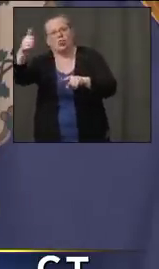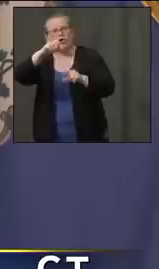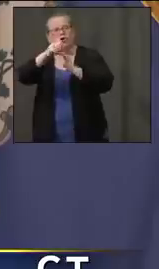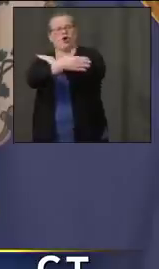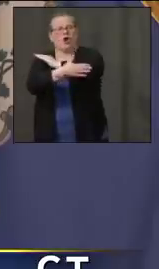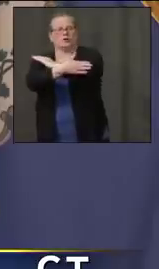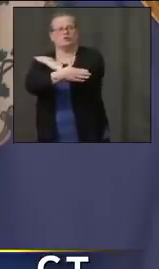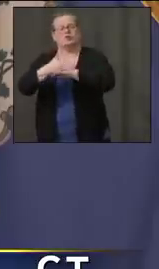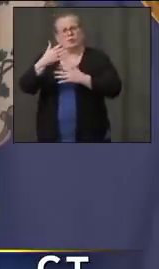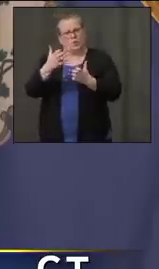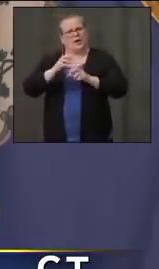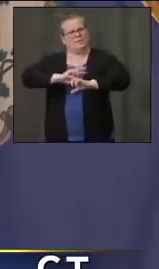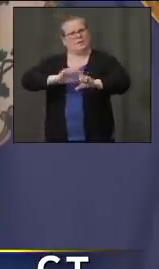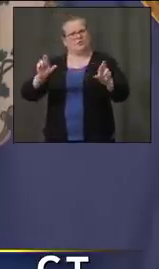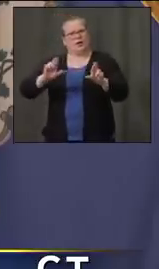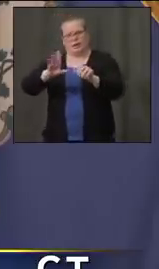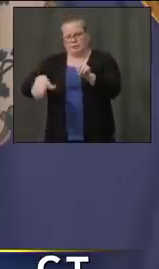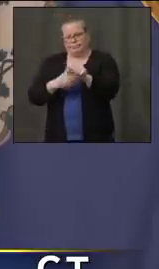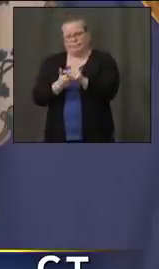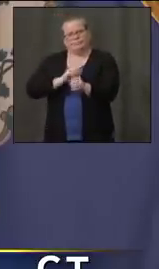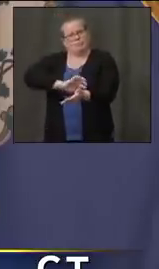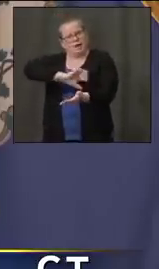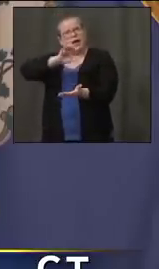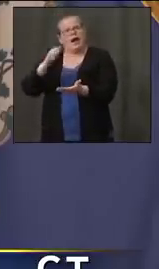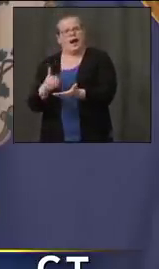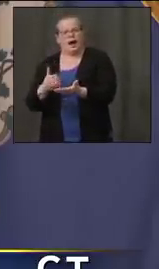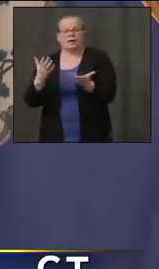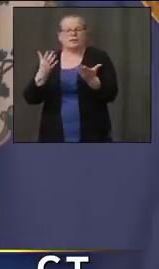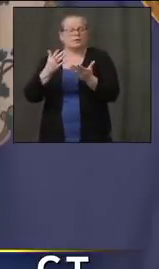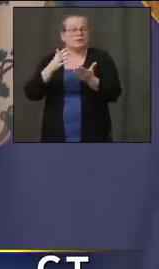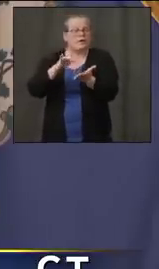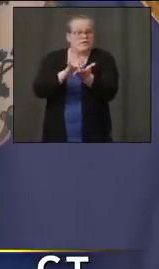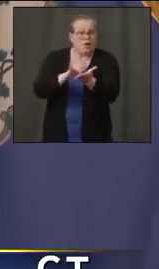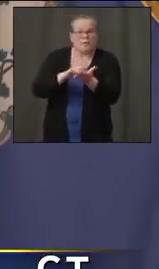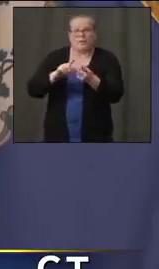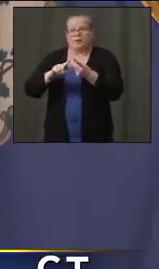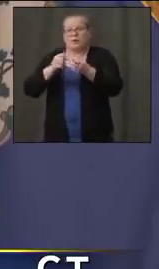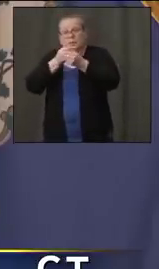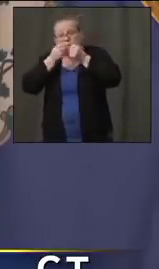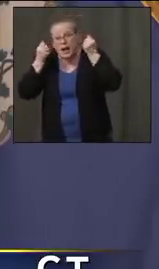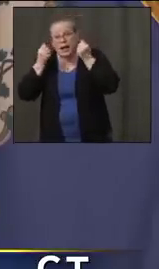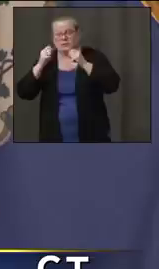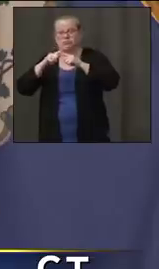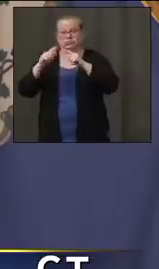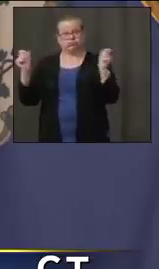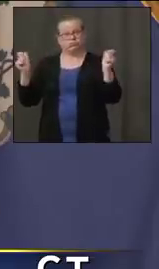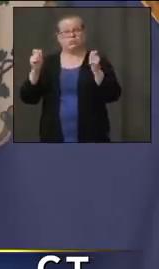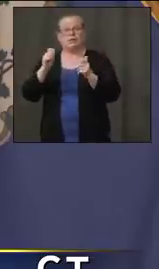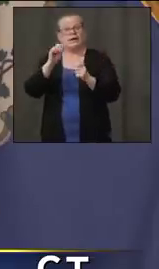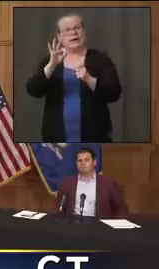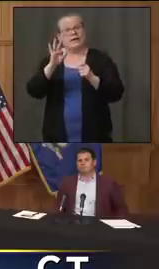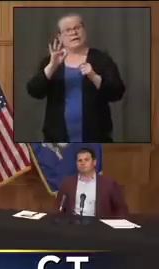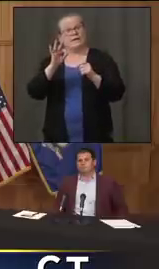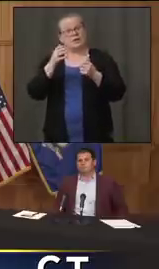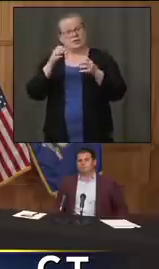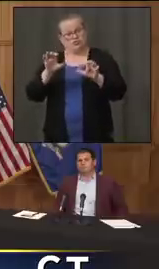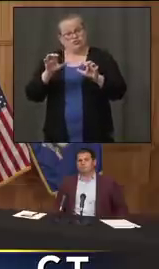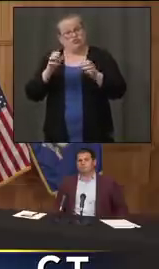there so we have more of the local production capacity. It's not going to be done overnight, but it's a lot easier to do together.